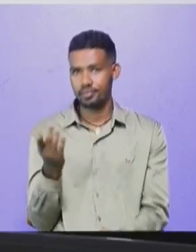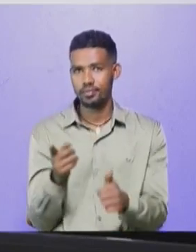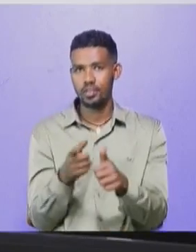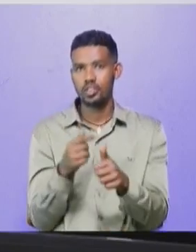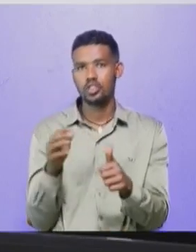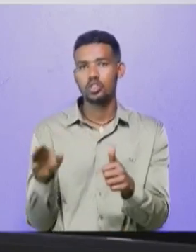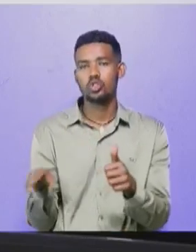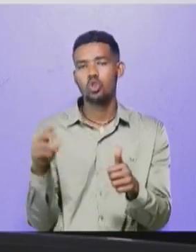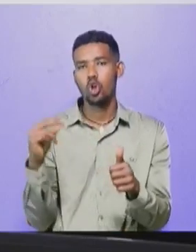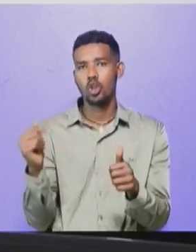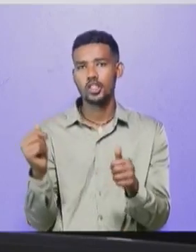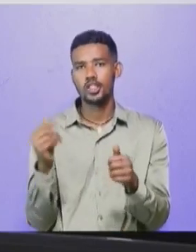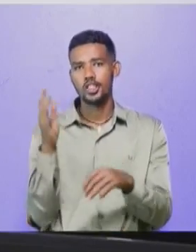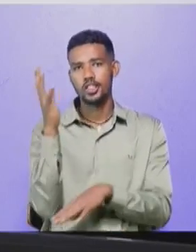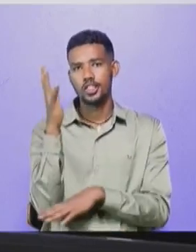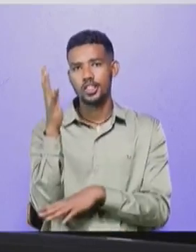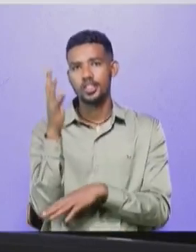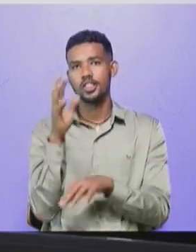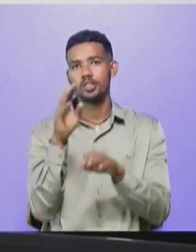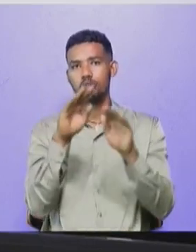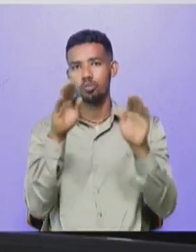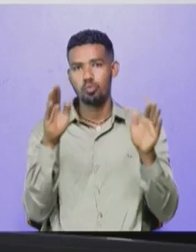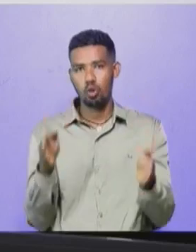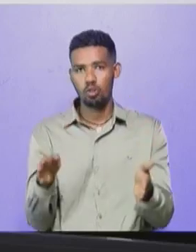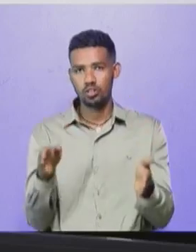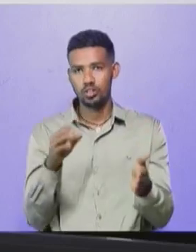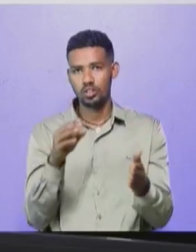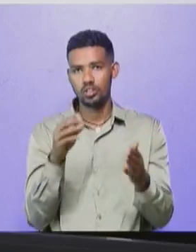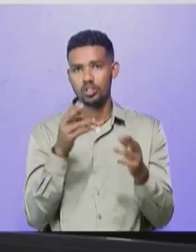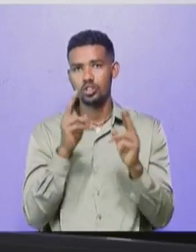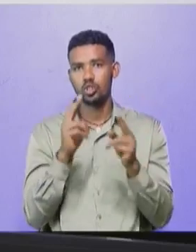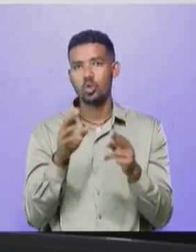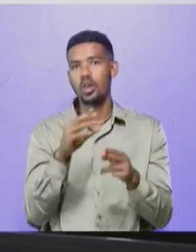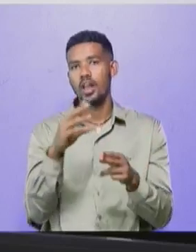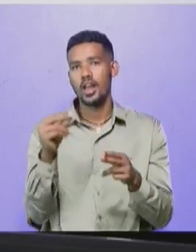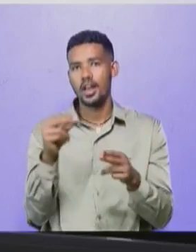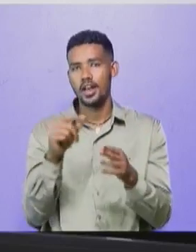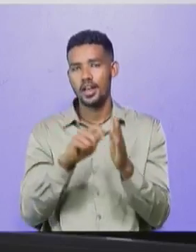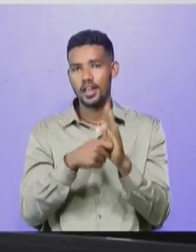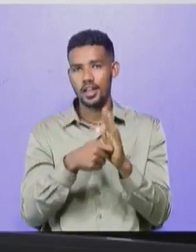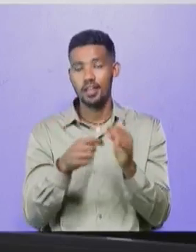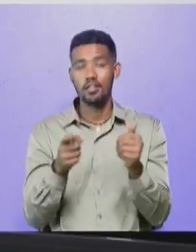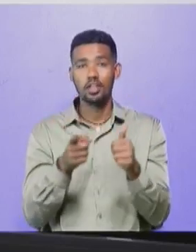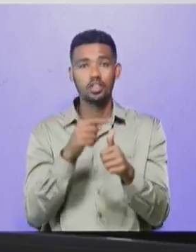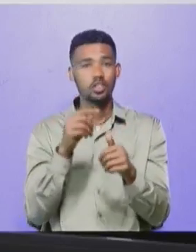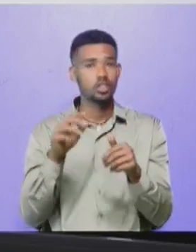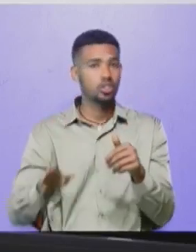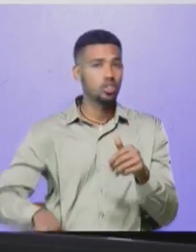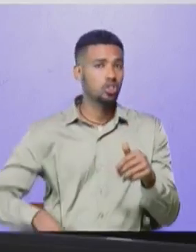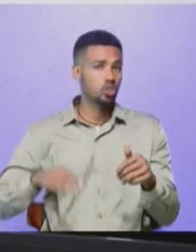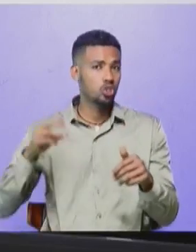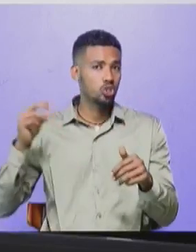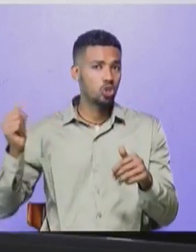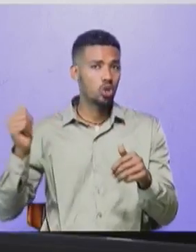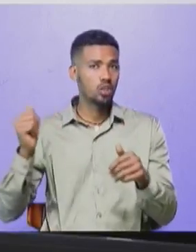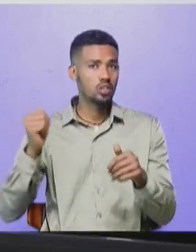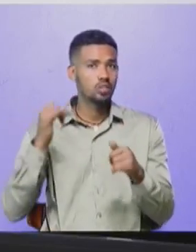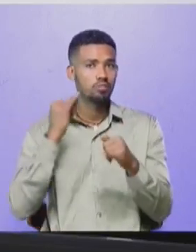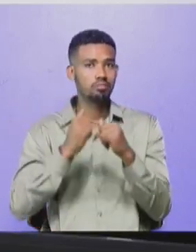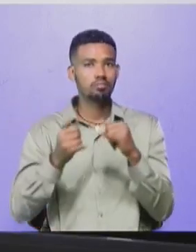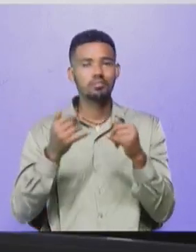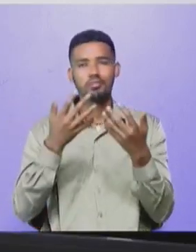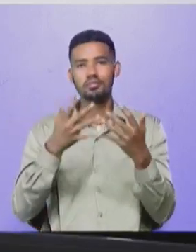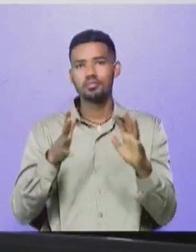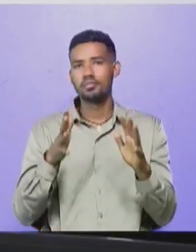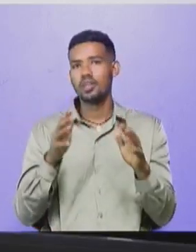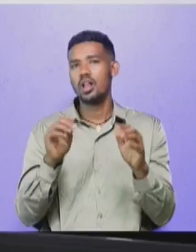tree, box, story, and key. The first one. Dog, look at here, ending with consonant.